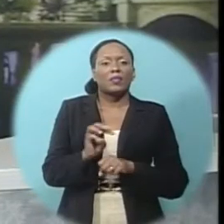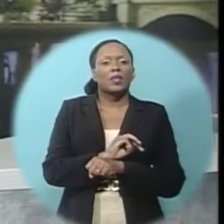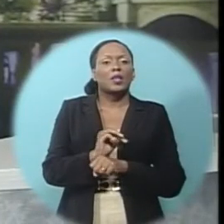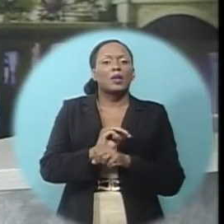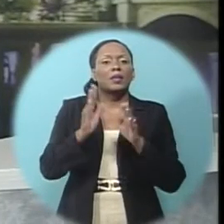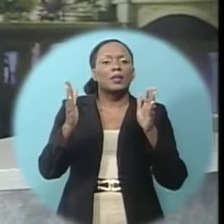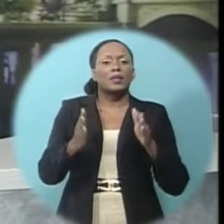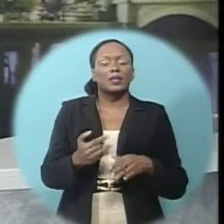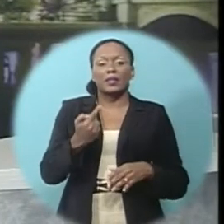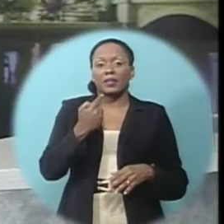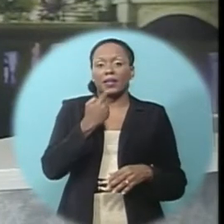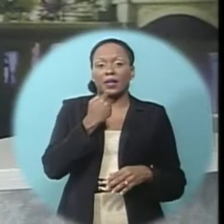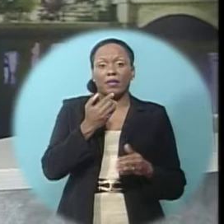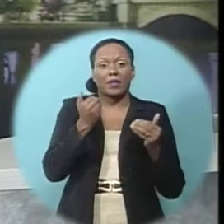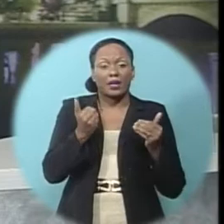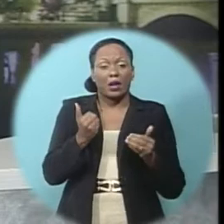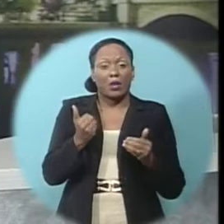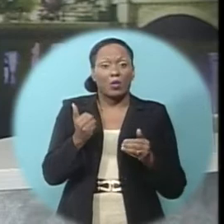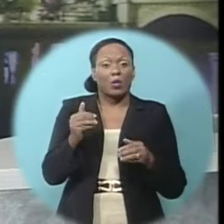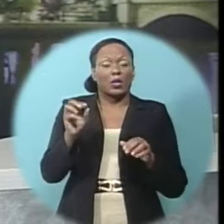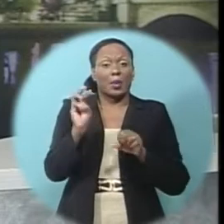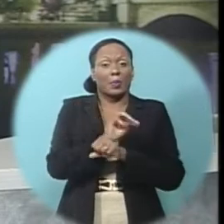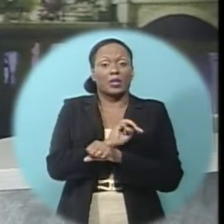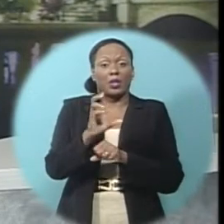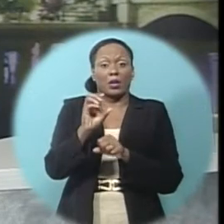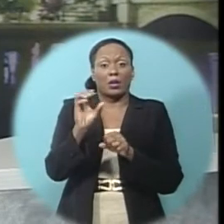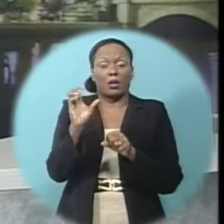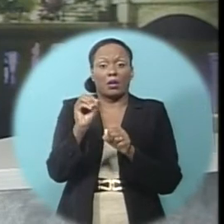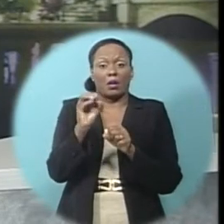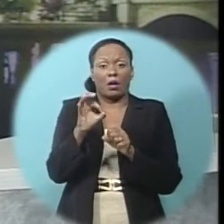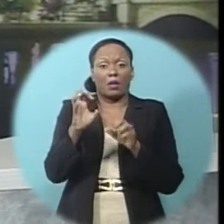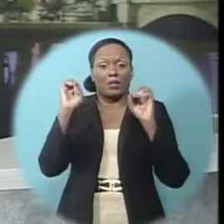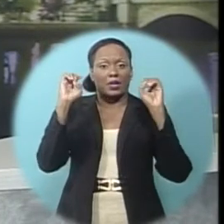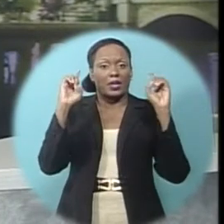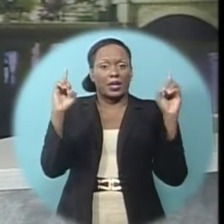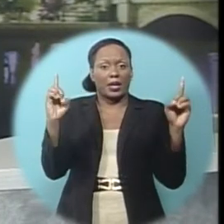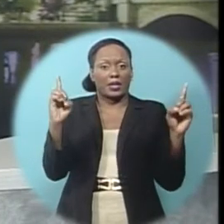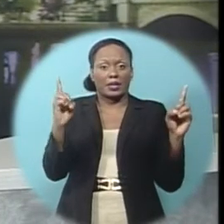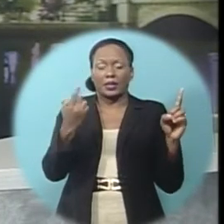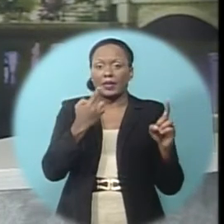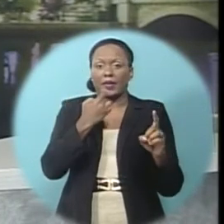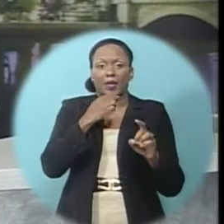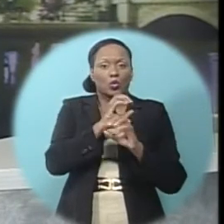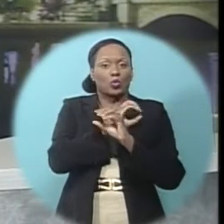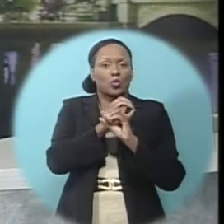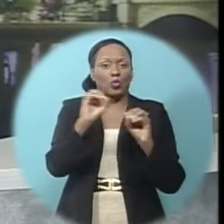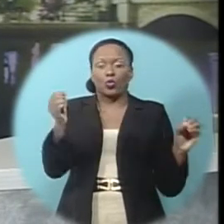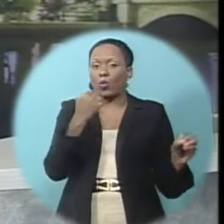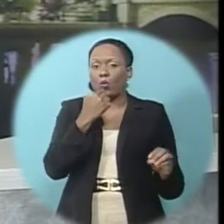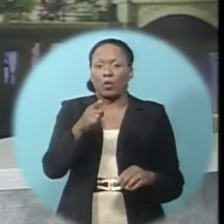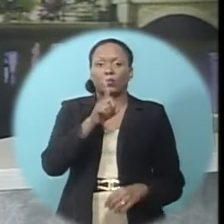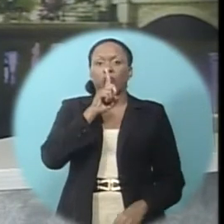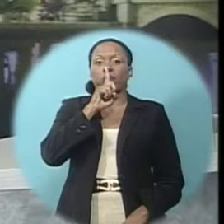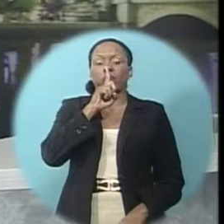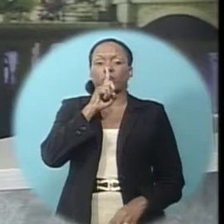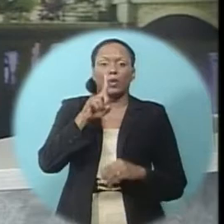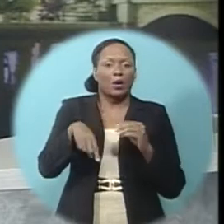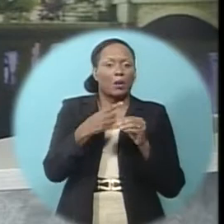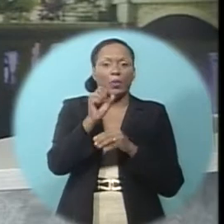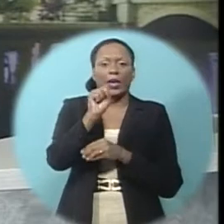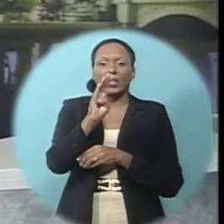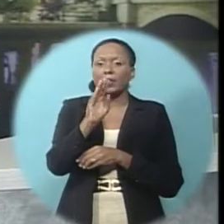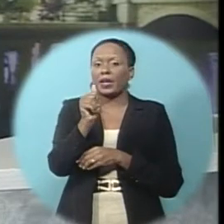Mr. Jones says the ministry has placed an embargo on any further internal comments on SBAs outside of 2 recent